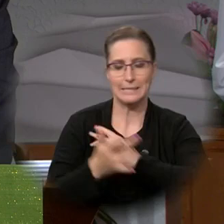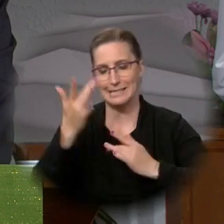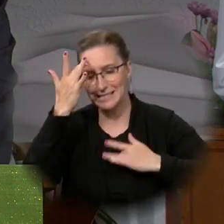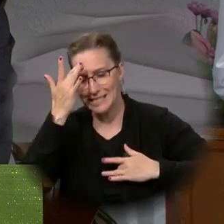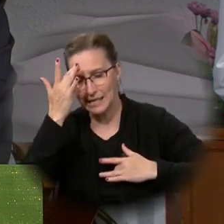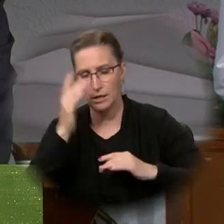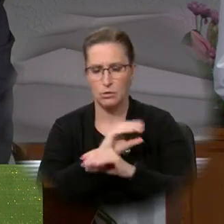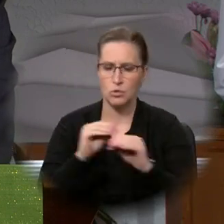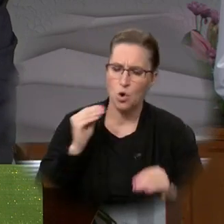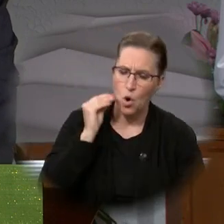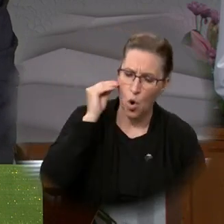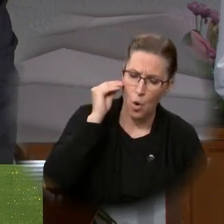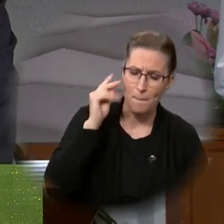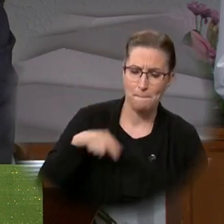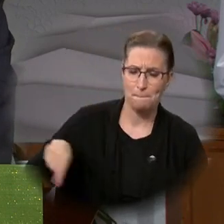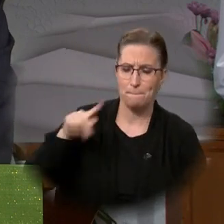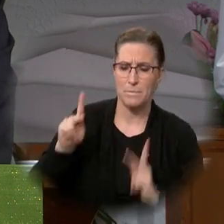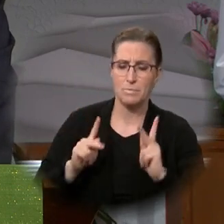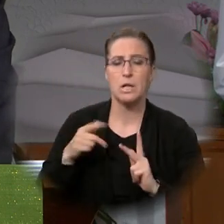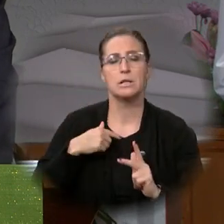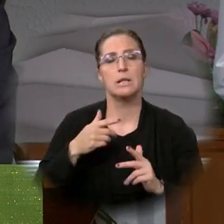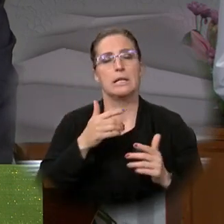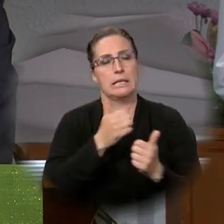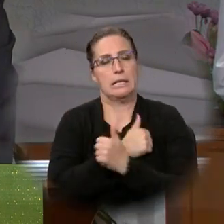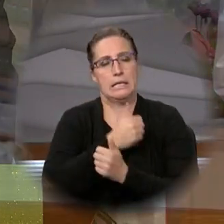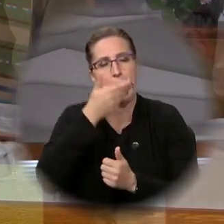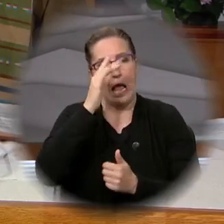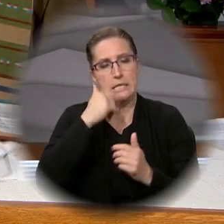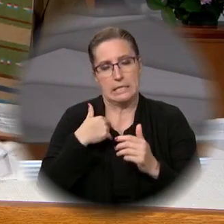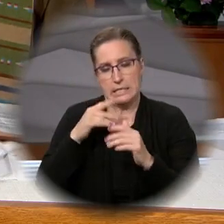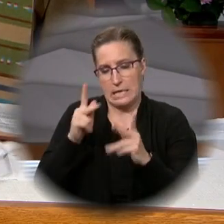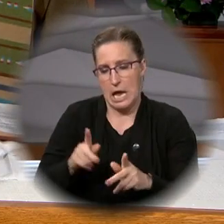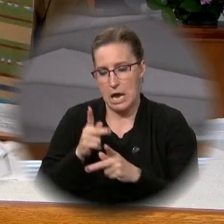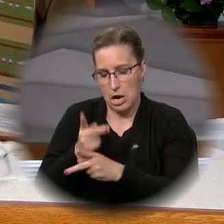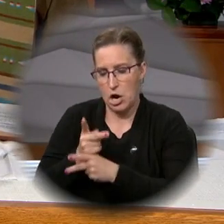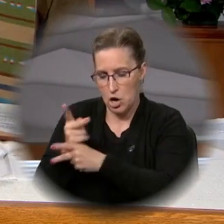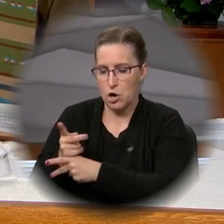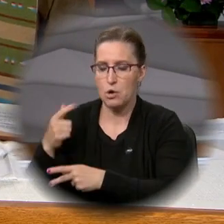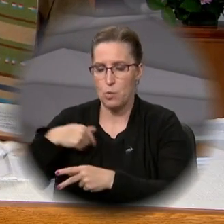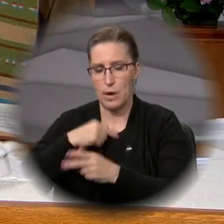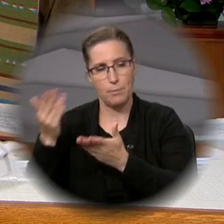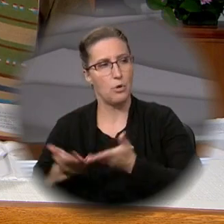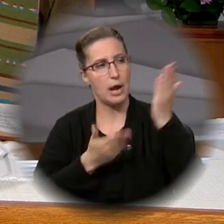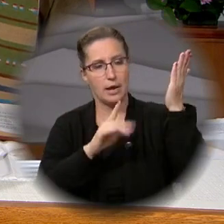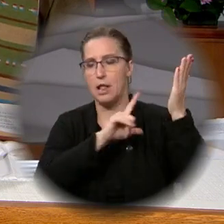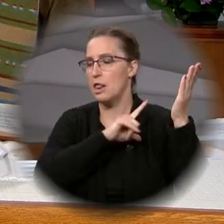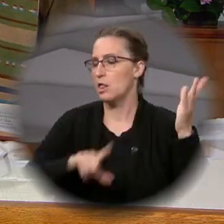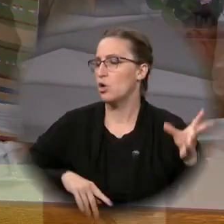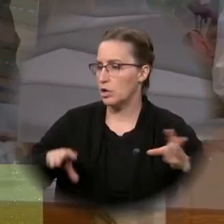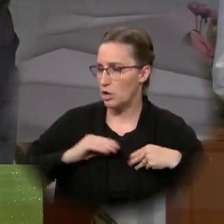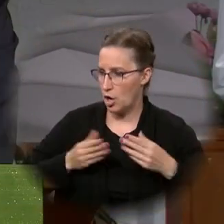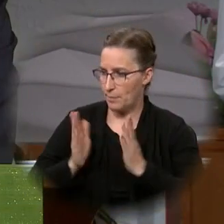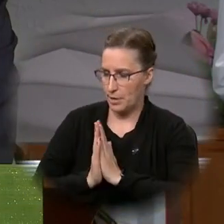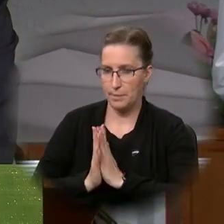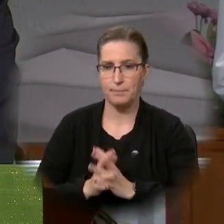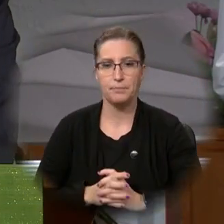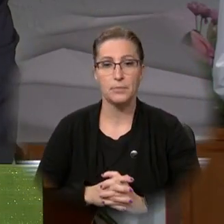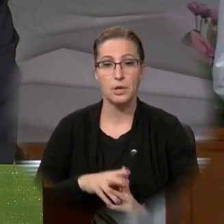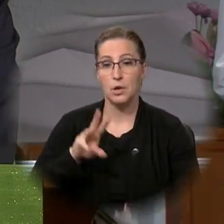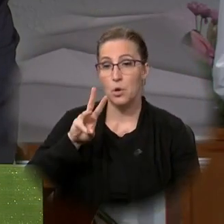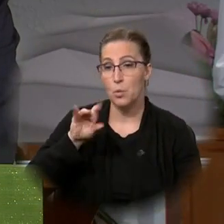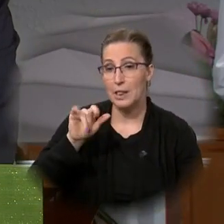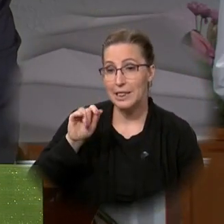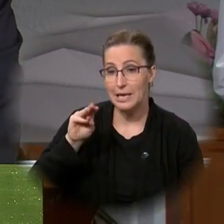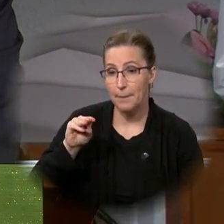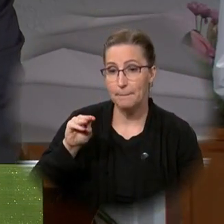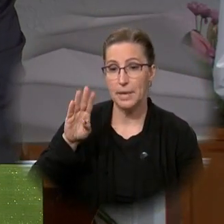homeless. Having faith in God's loving care, we pray to the Lord. Lord, hear our prayer. That William